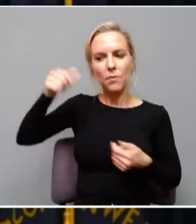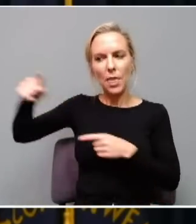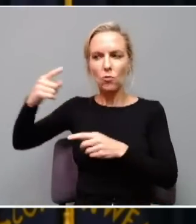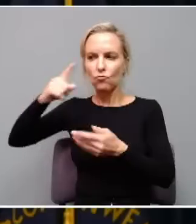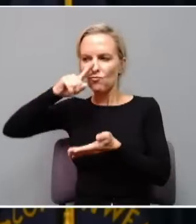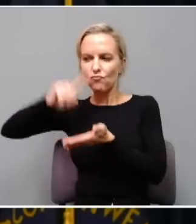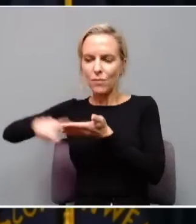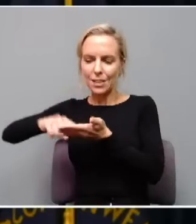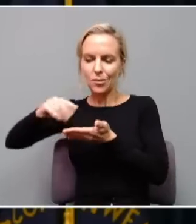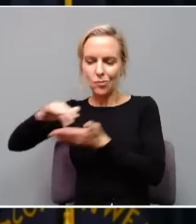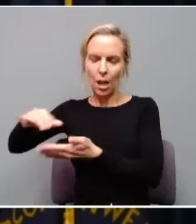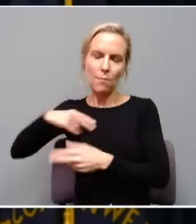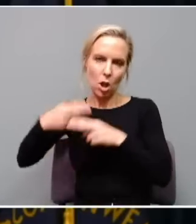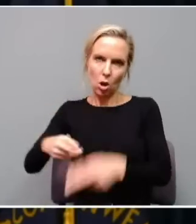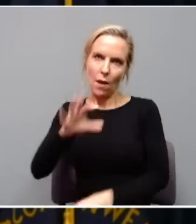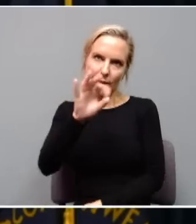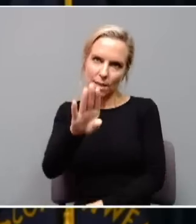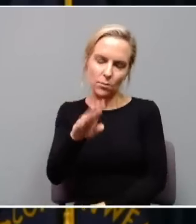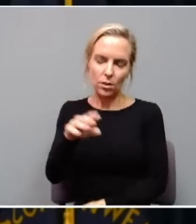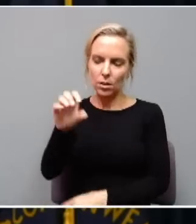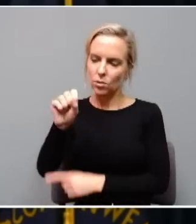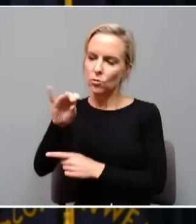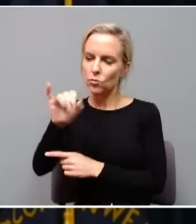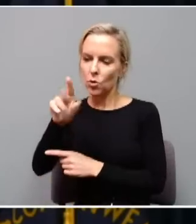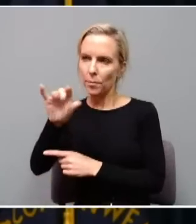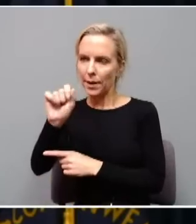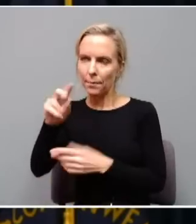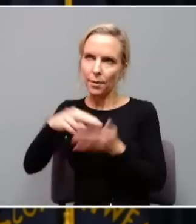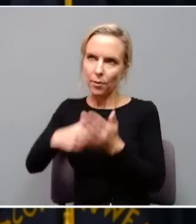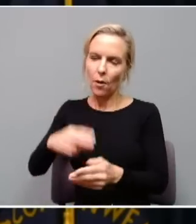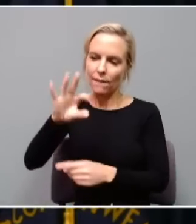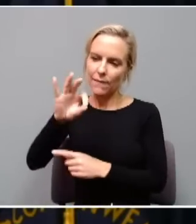I'm gonna call it Facebook, and how few people